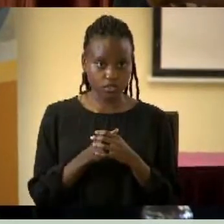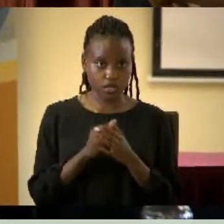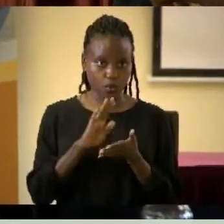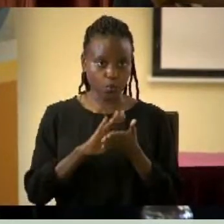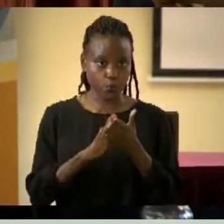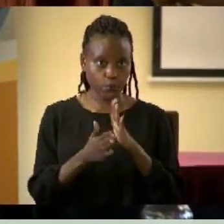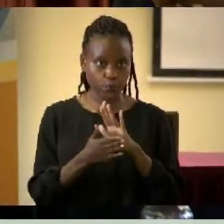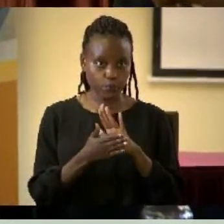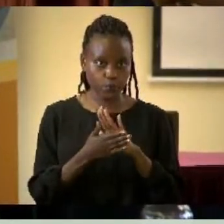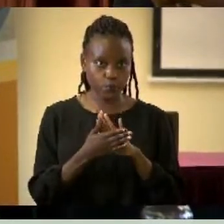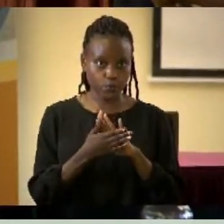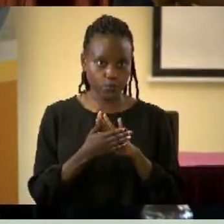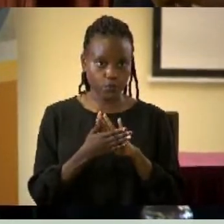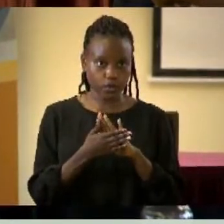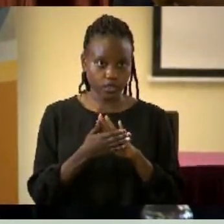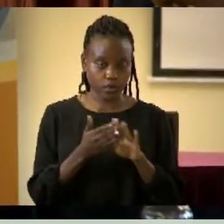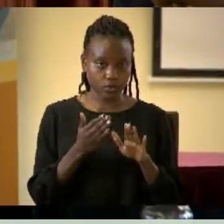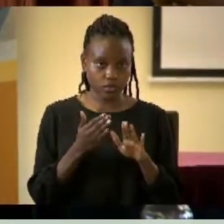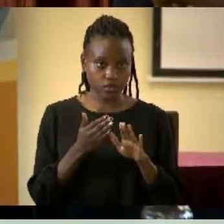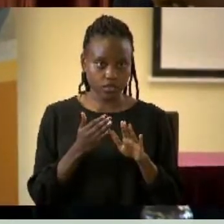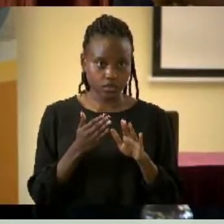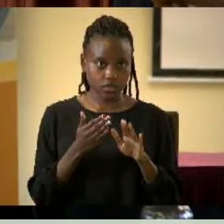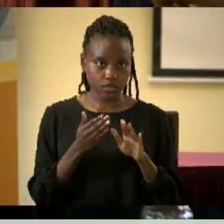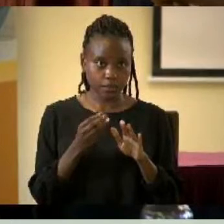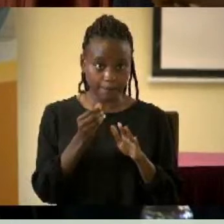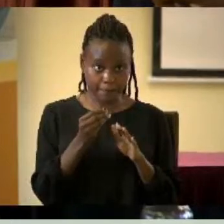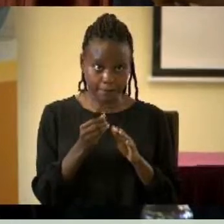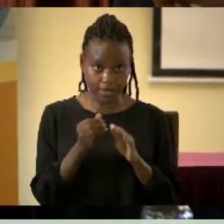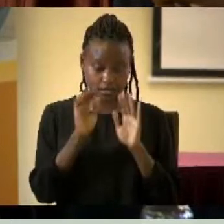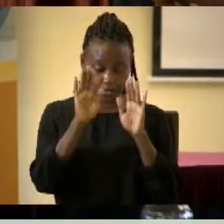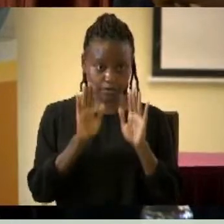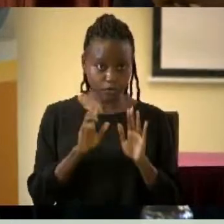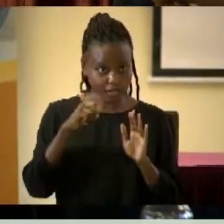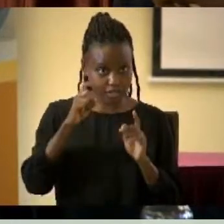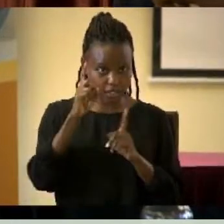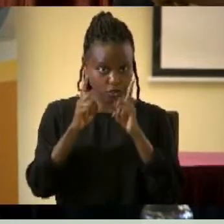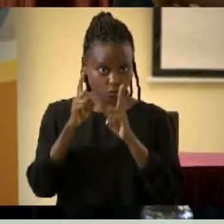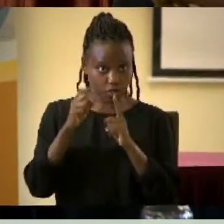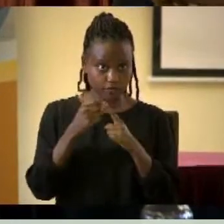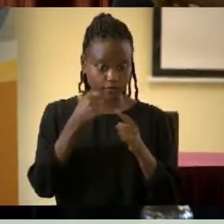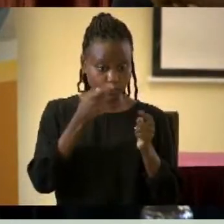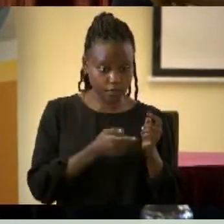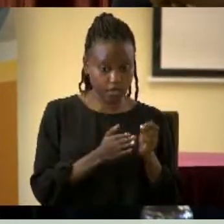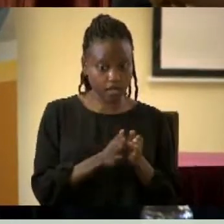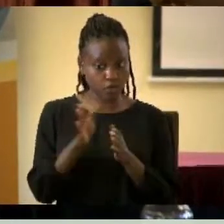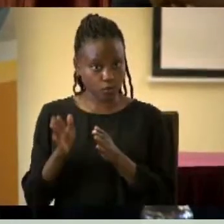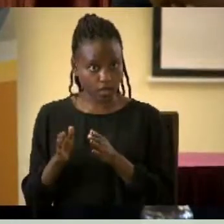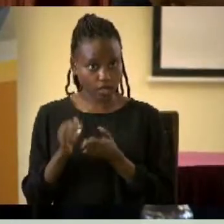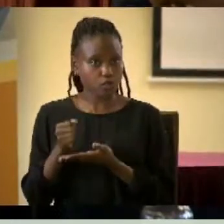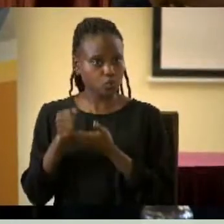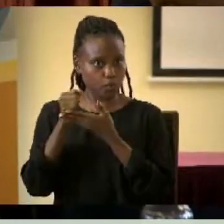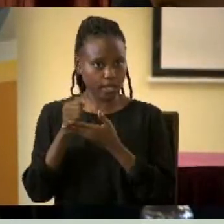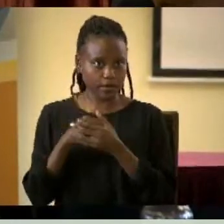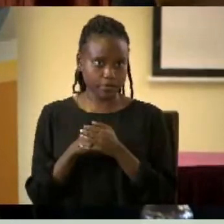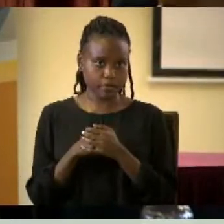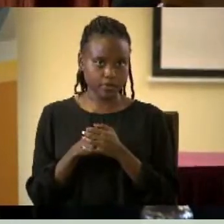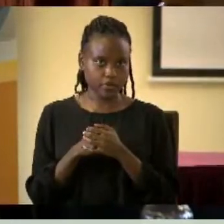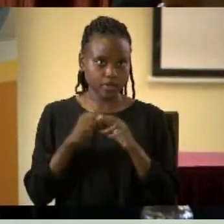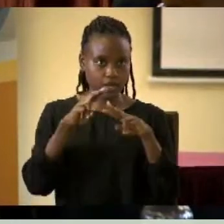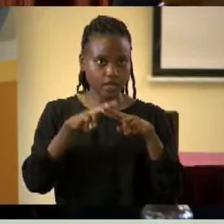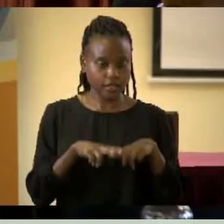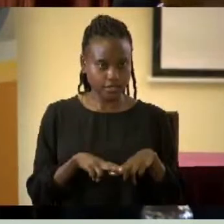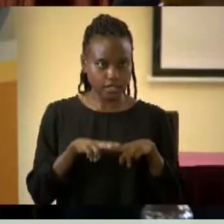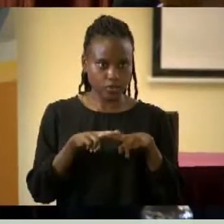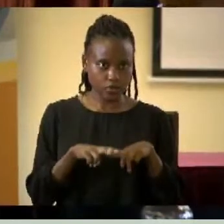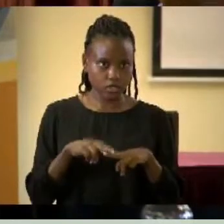our disbursements are important. I need to travel from here to there, assist, at times even sit down with the clients for hours on